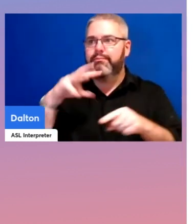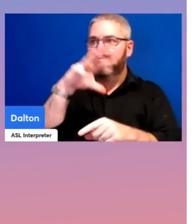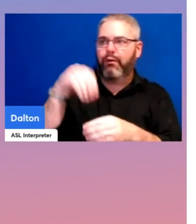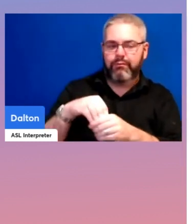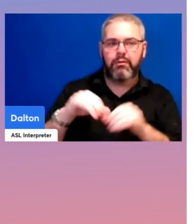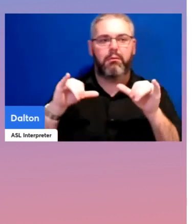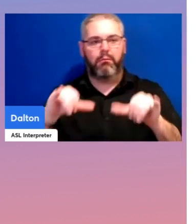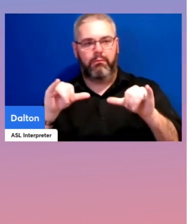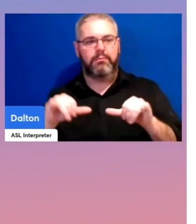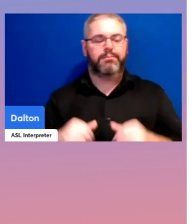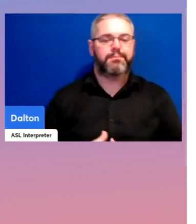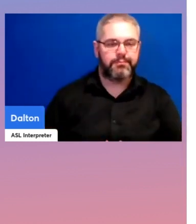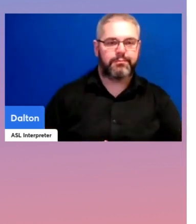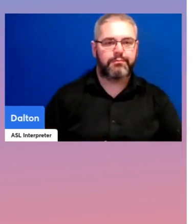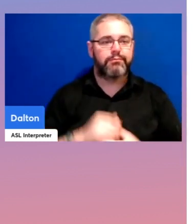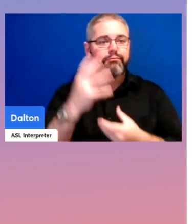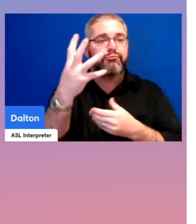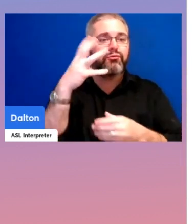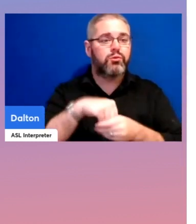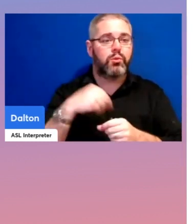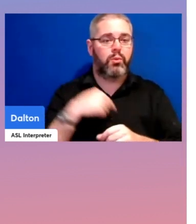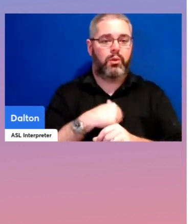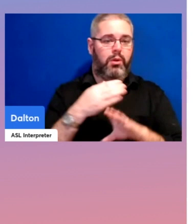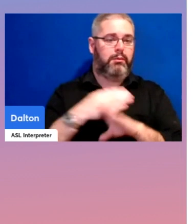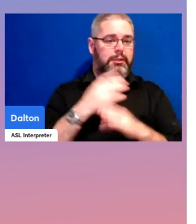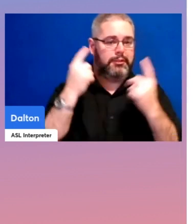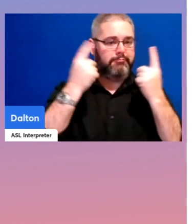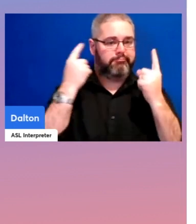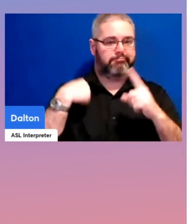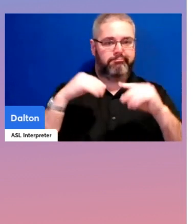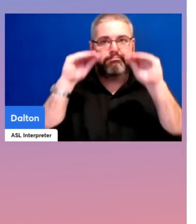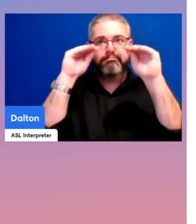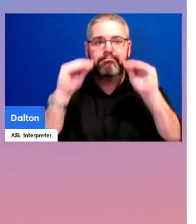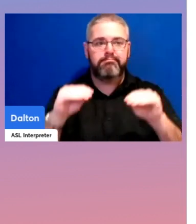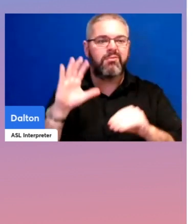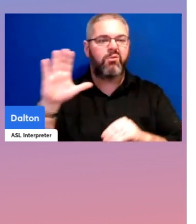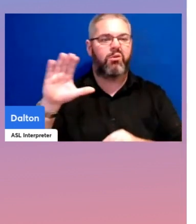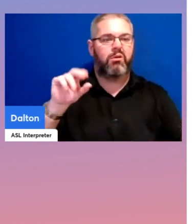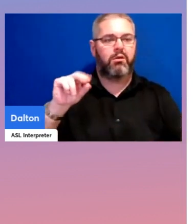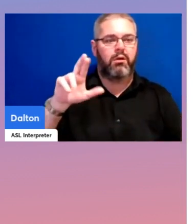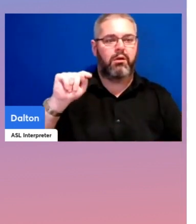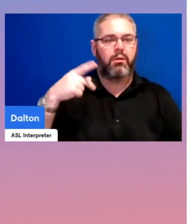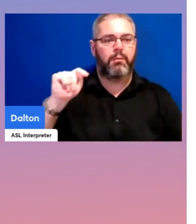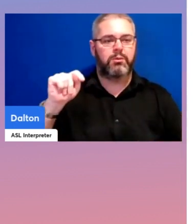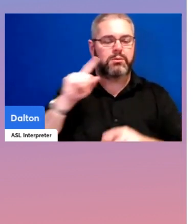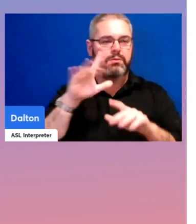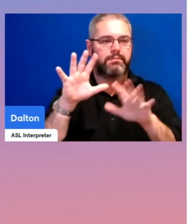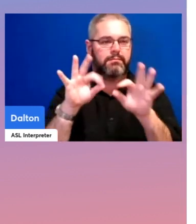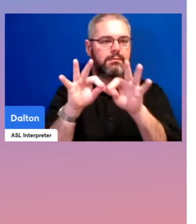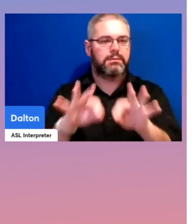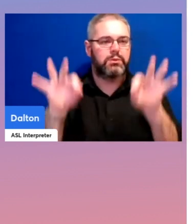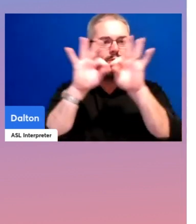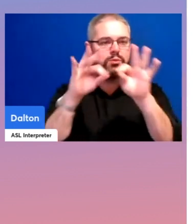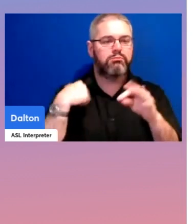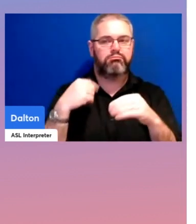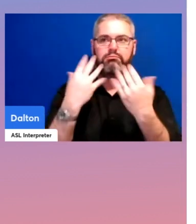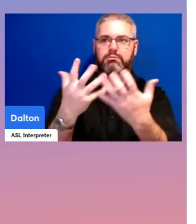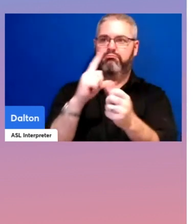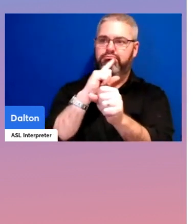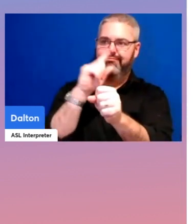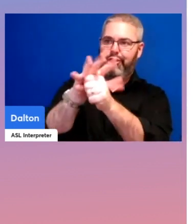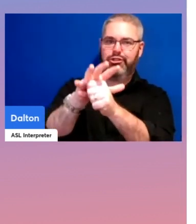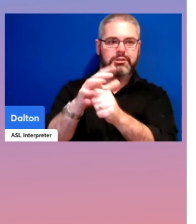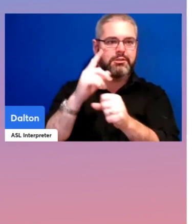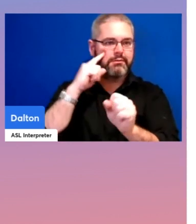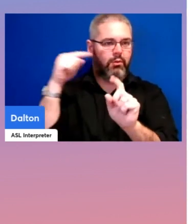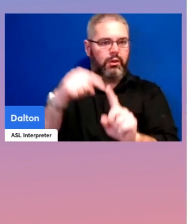We can include precondition blocks for our output values. So this allows us to put up guarantees for what the